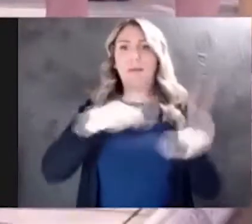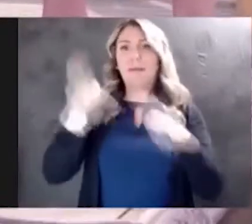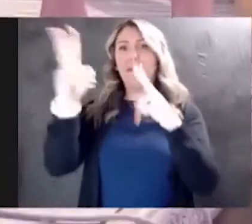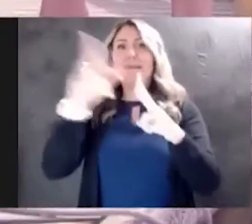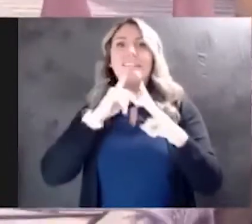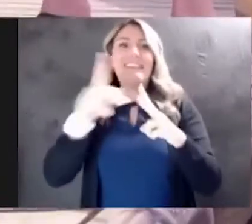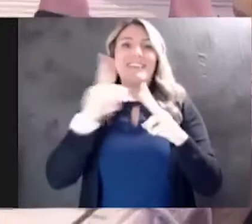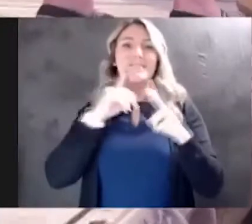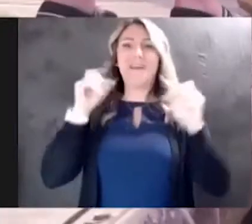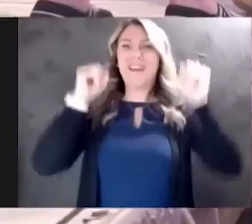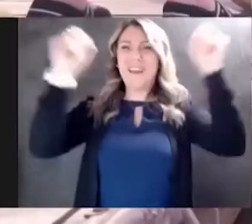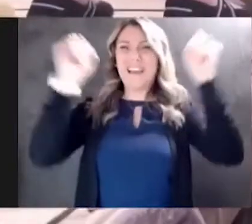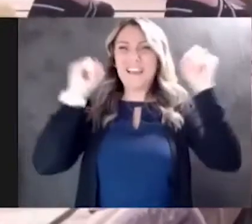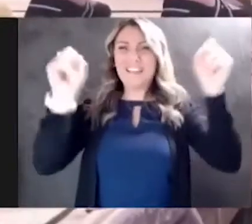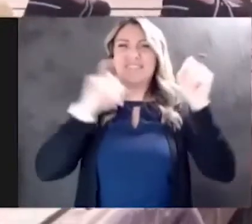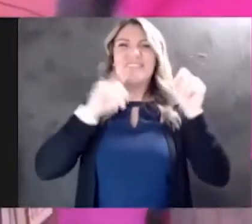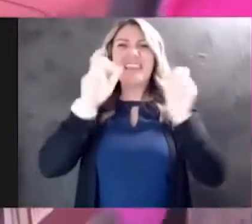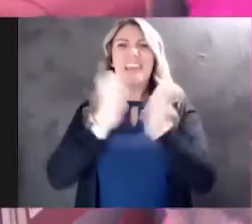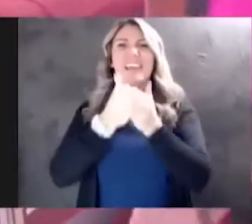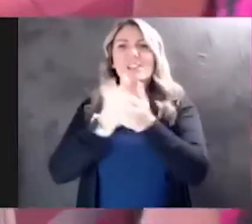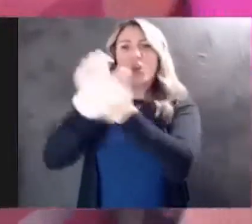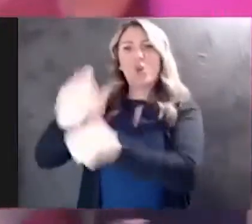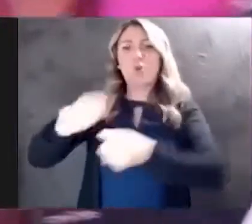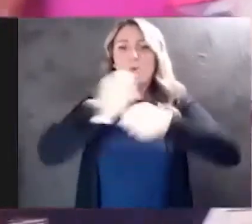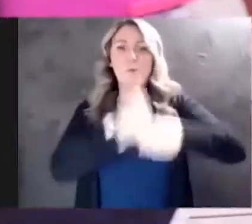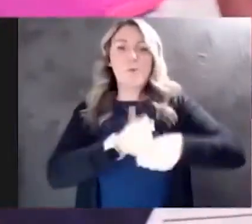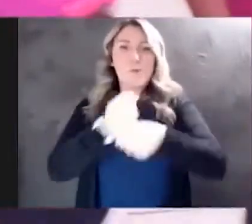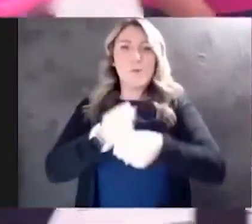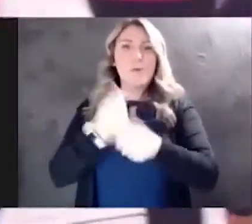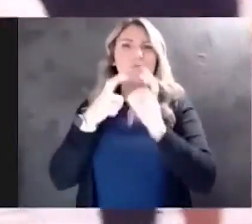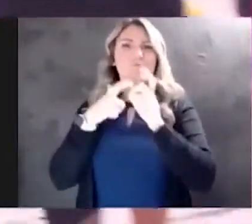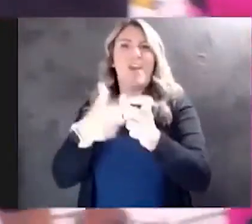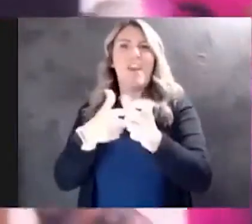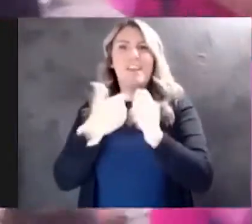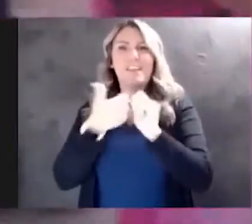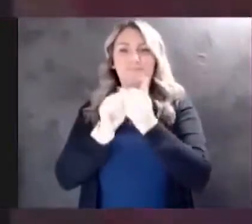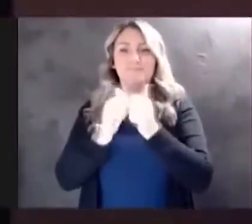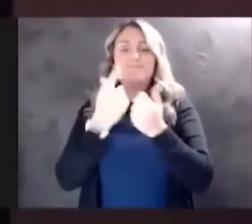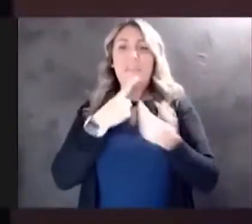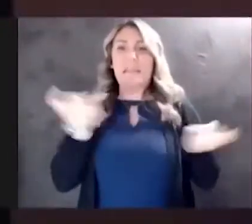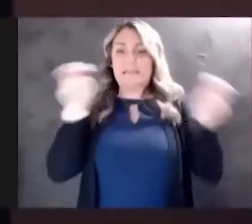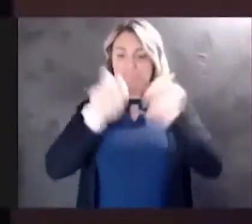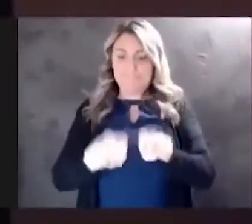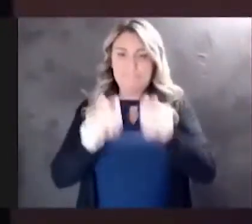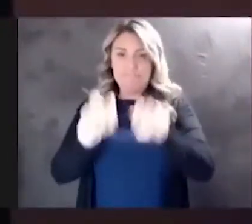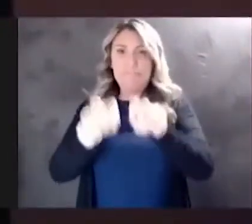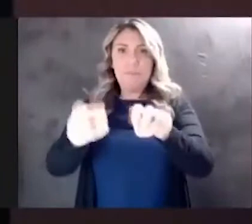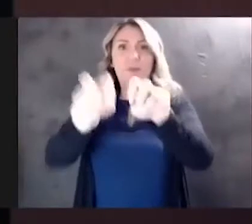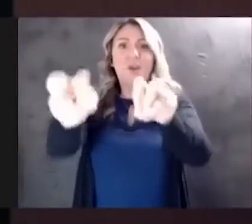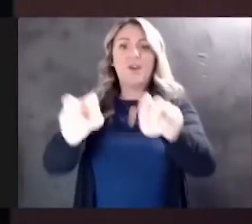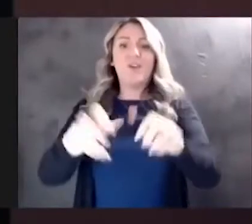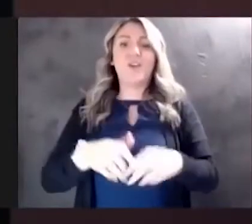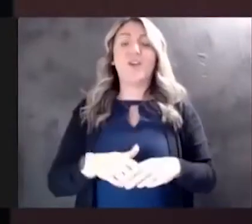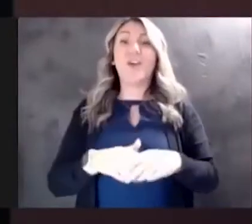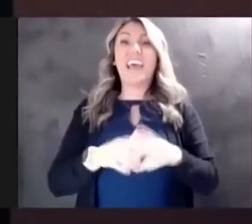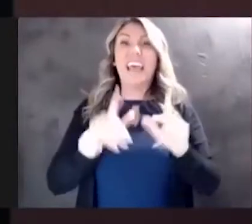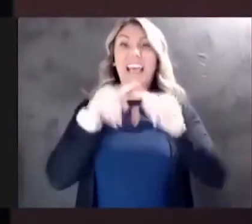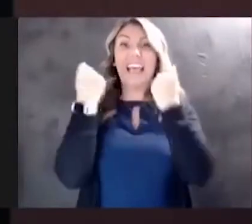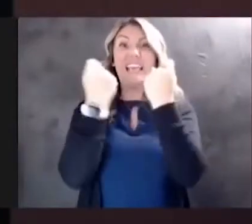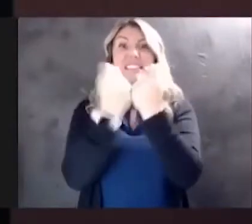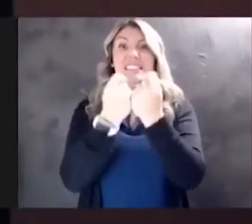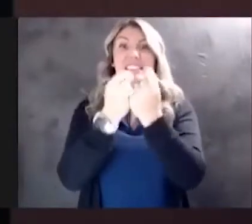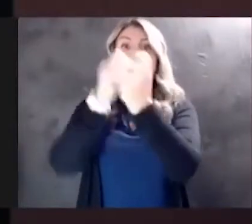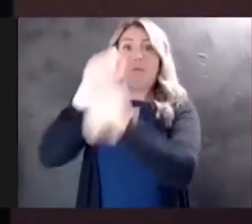is a canoe racing sport. These ladies sit side by side, moving as a team, but their love